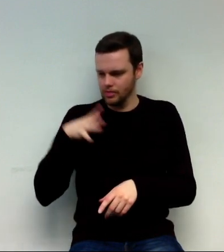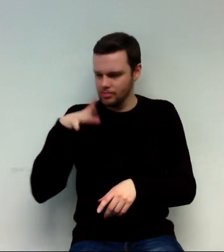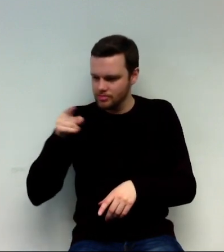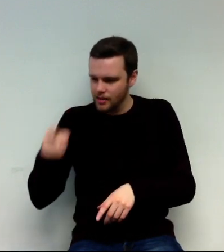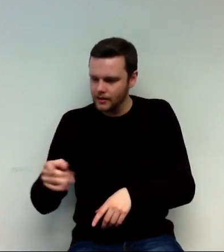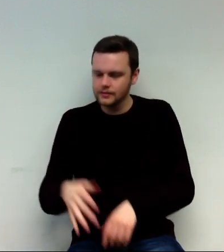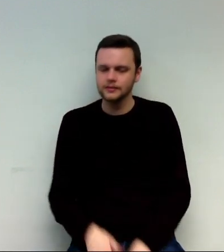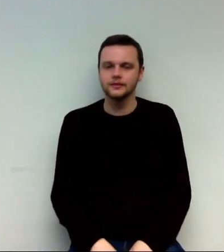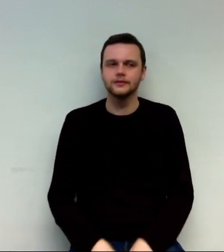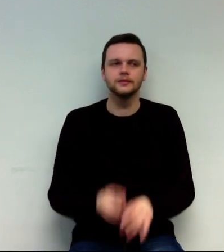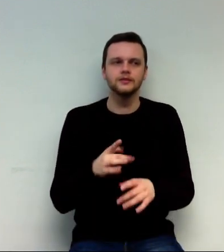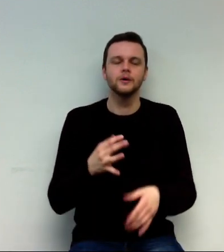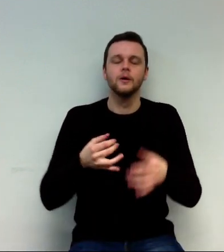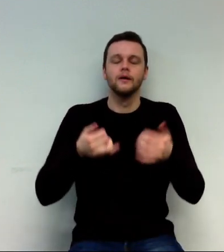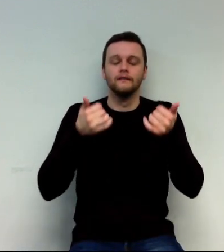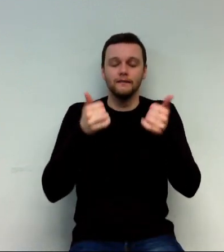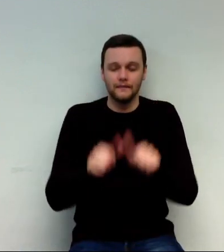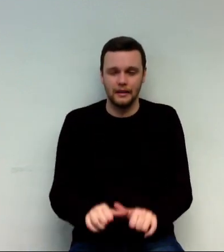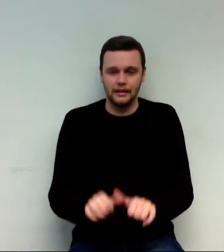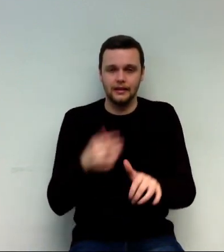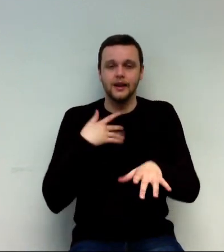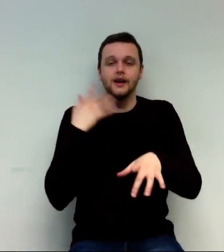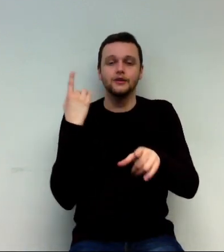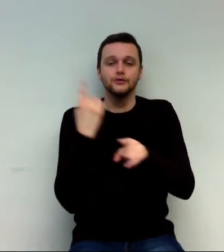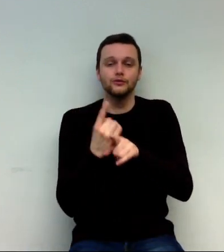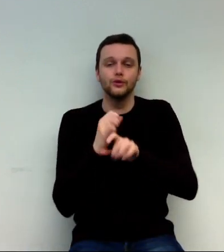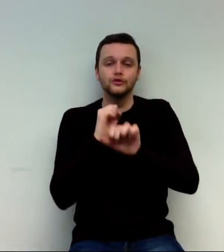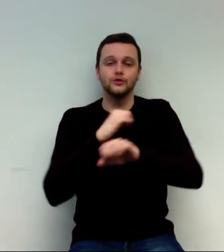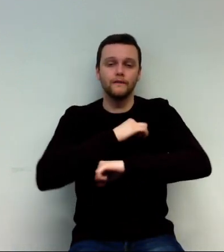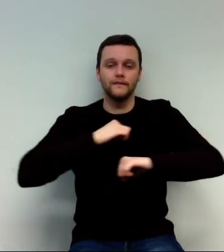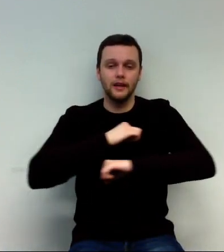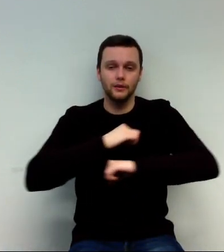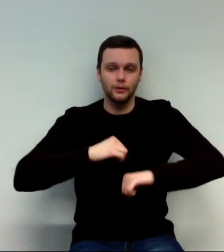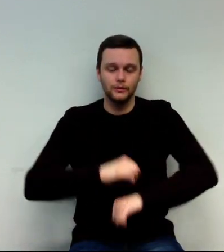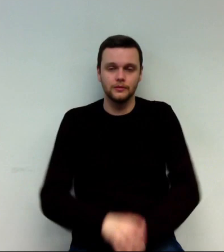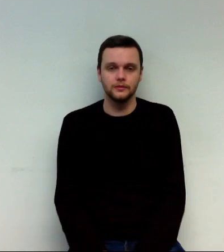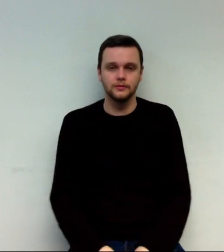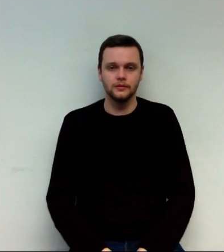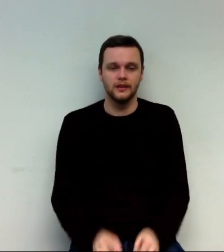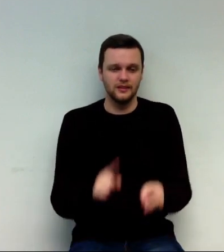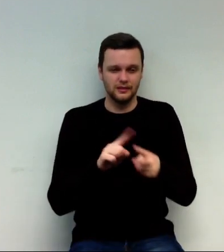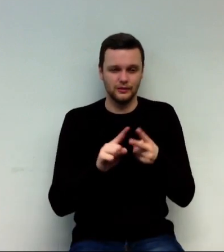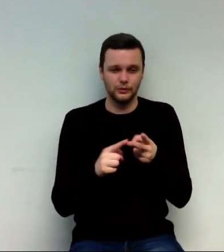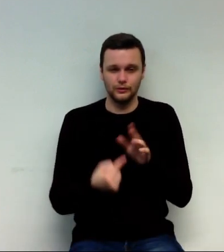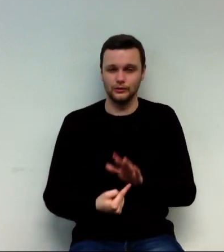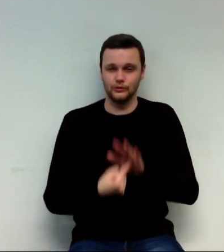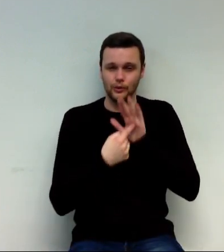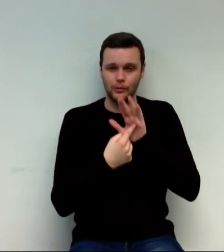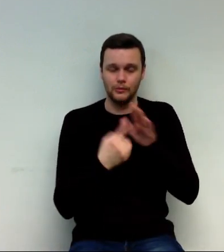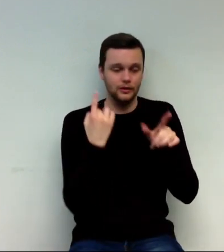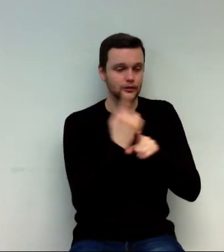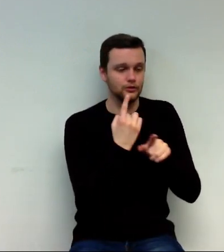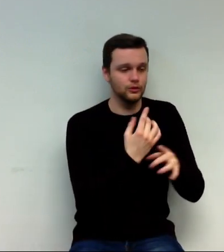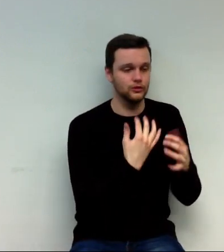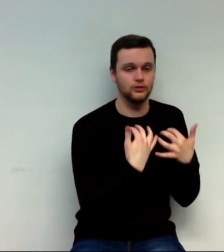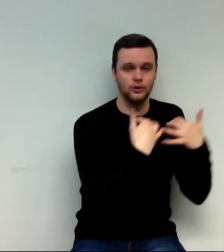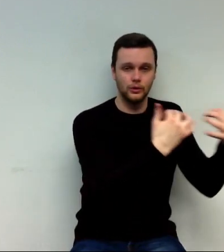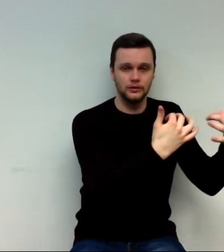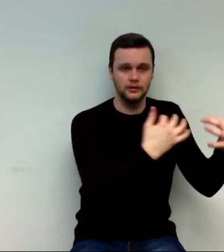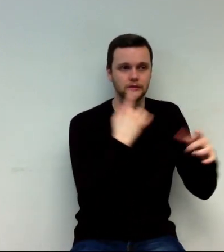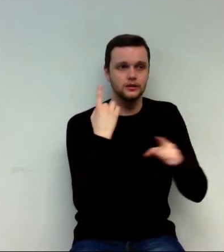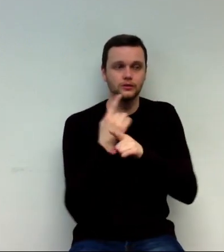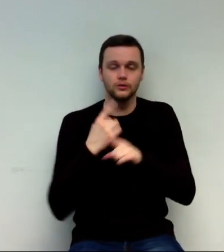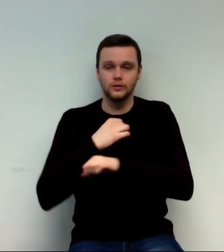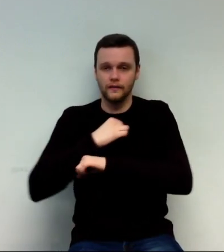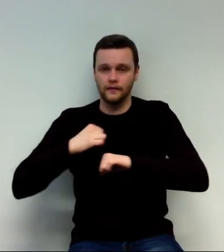then finally, talk to your venue. So those are kind of the two top things, really. Talk to your audience and talk to your venue.